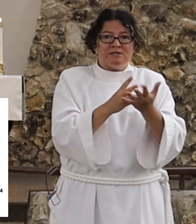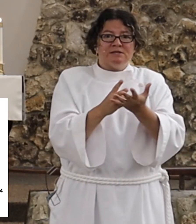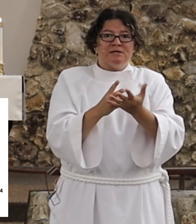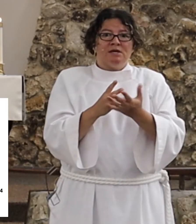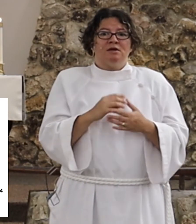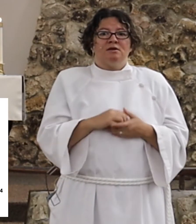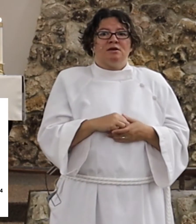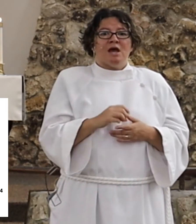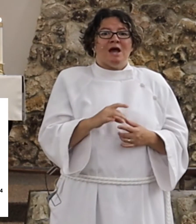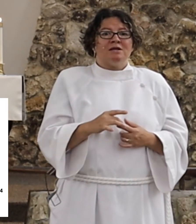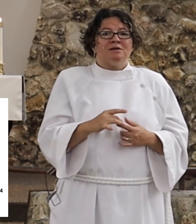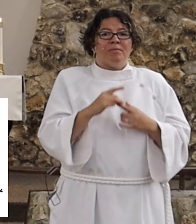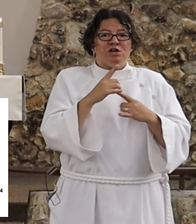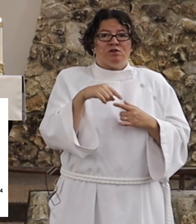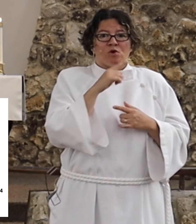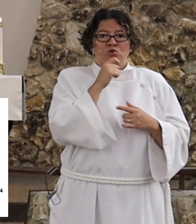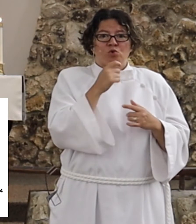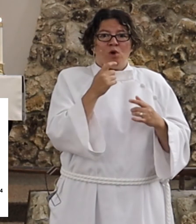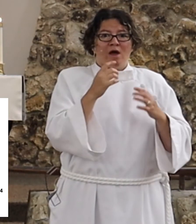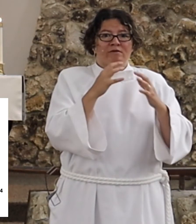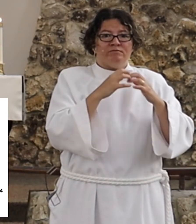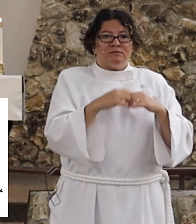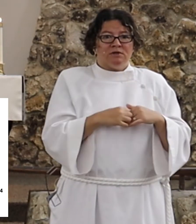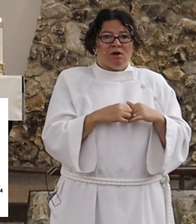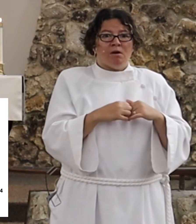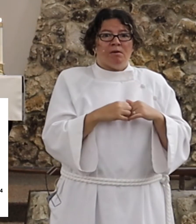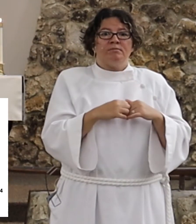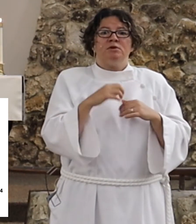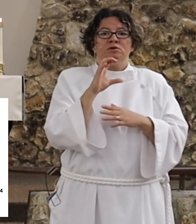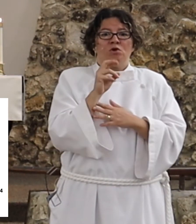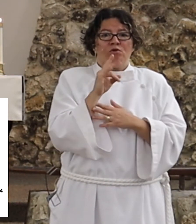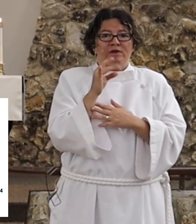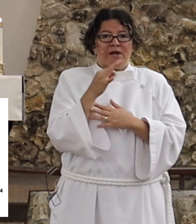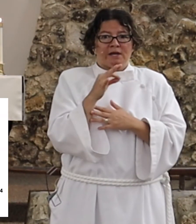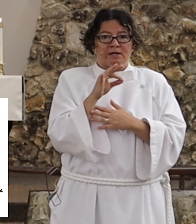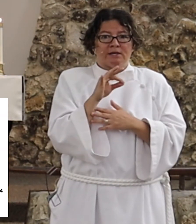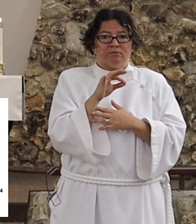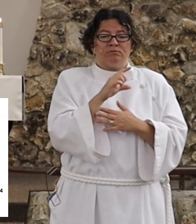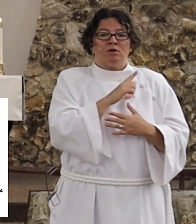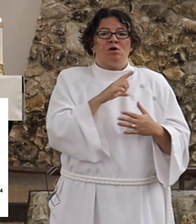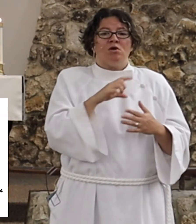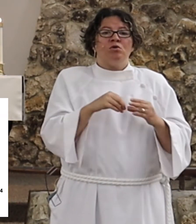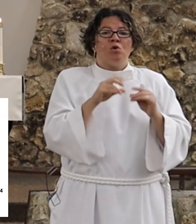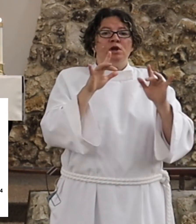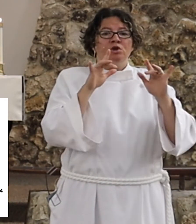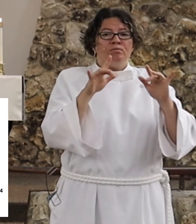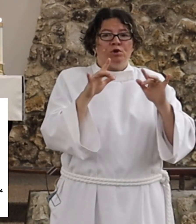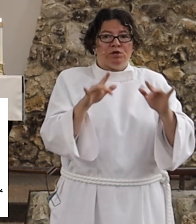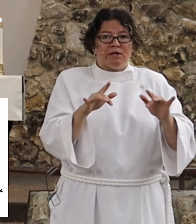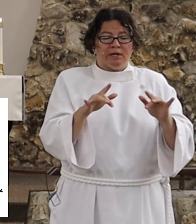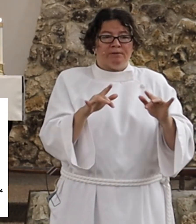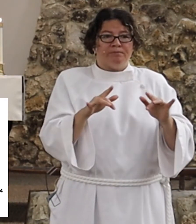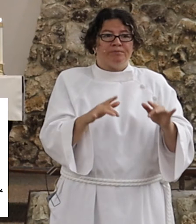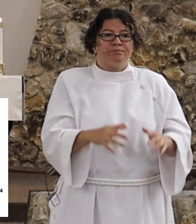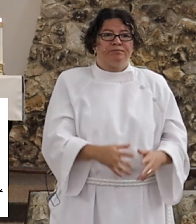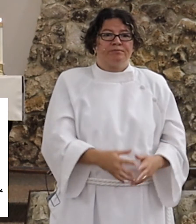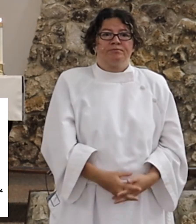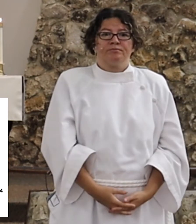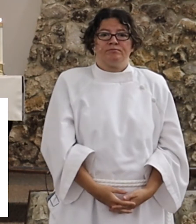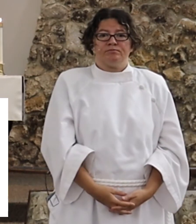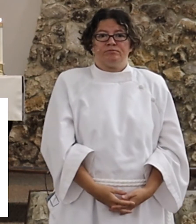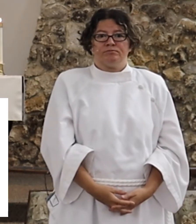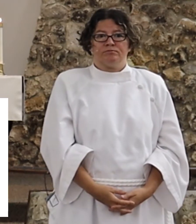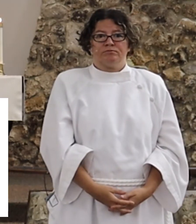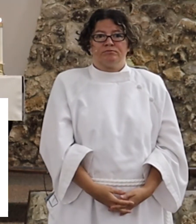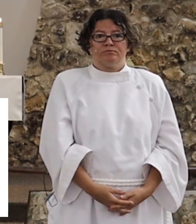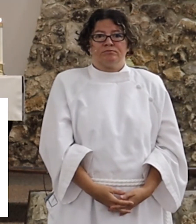witness, especially those who have succumbed to COVID-19. Lord, in your mercy. Hear our